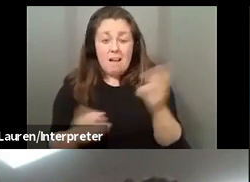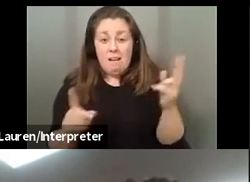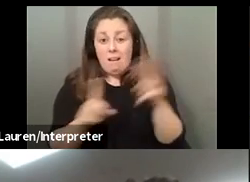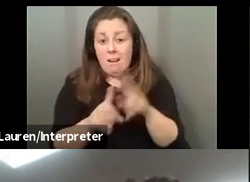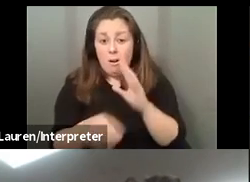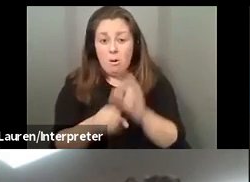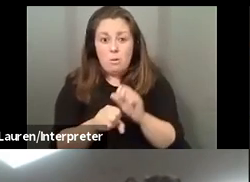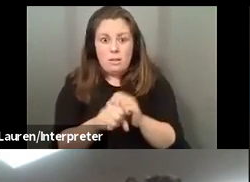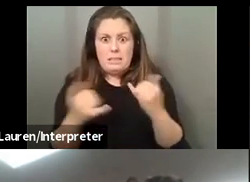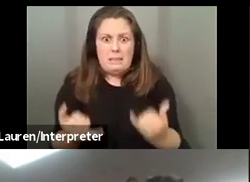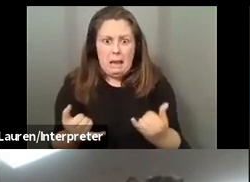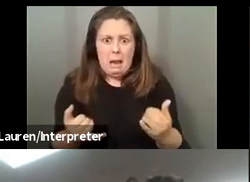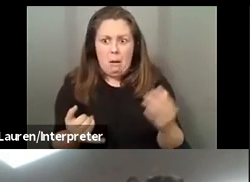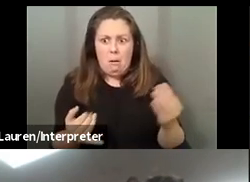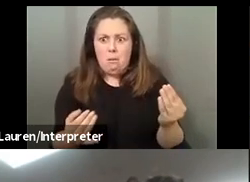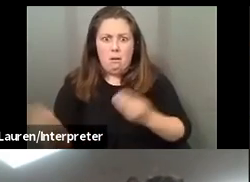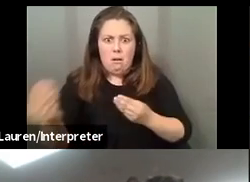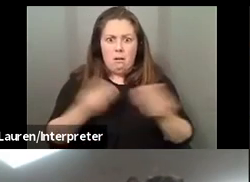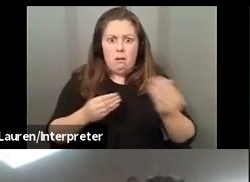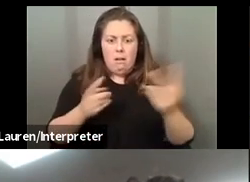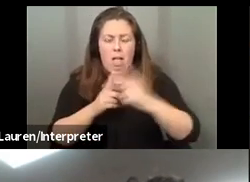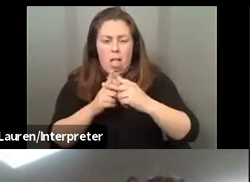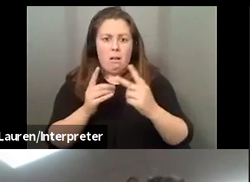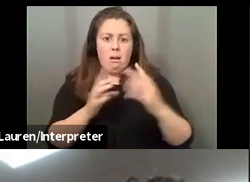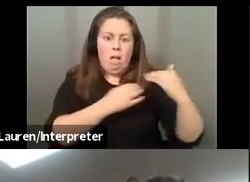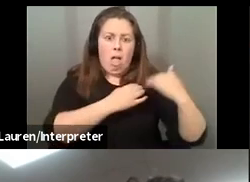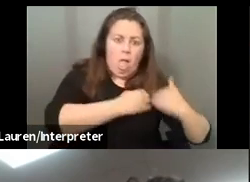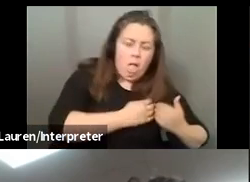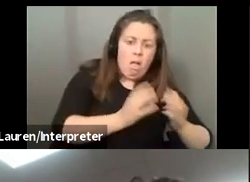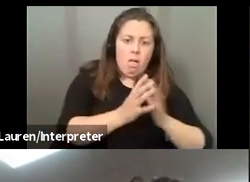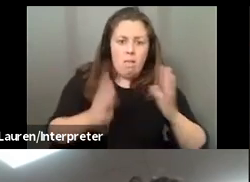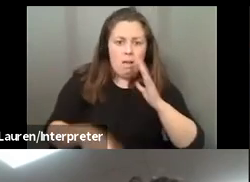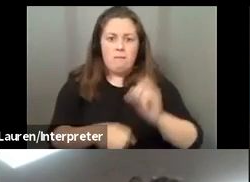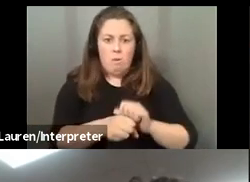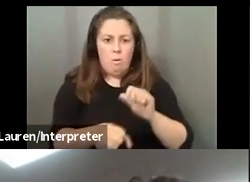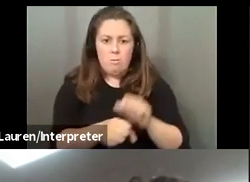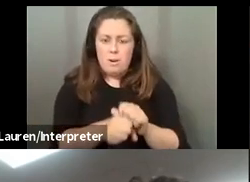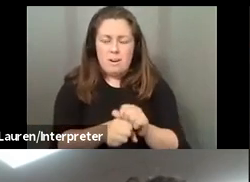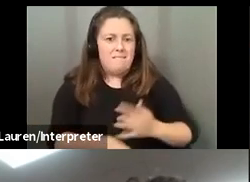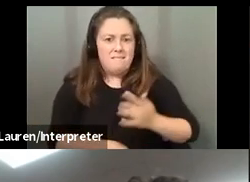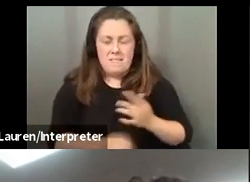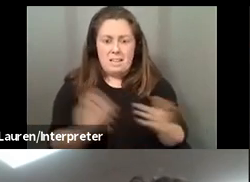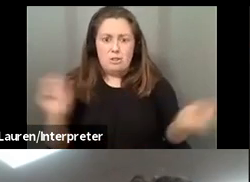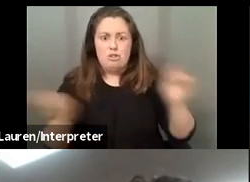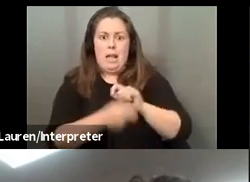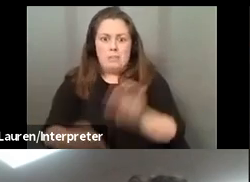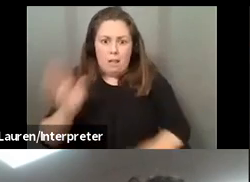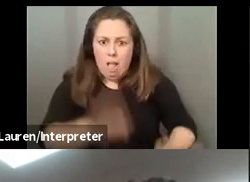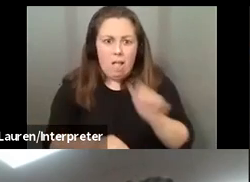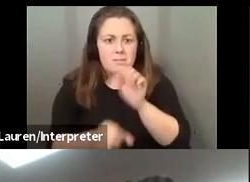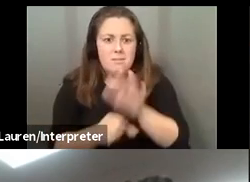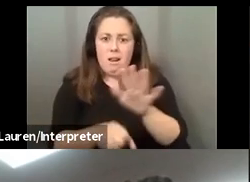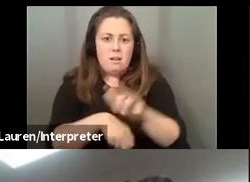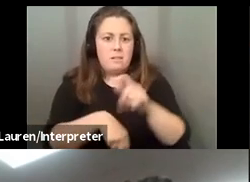so much work to do and not a lot of time to do it. There is so much that changes and not enough time to adapt. I do not think it is going